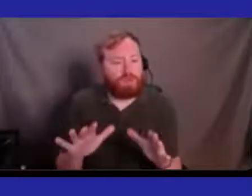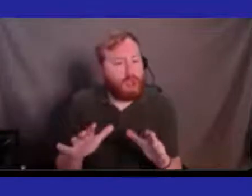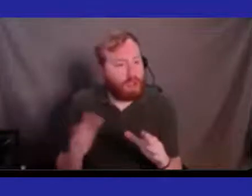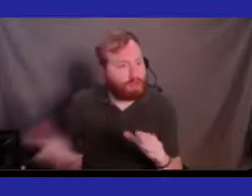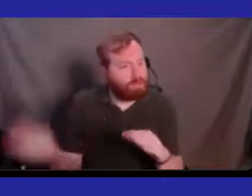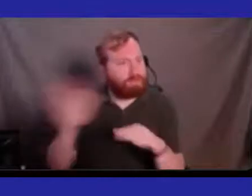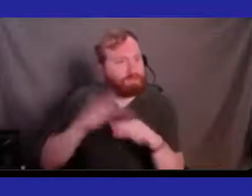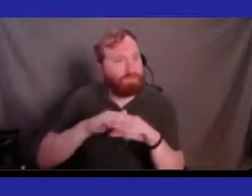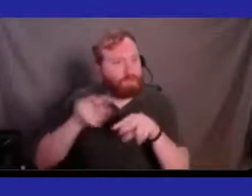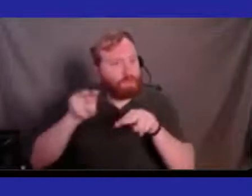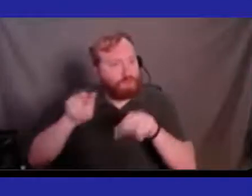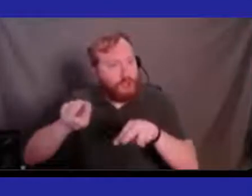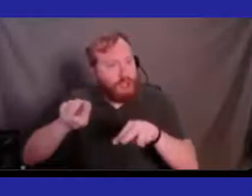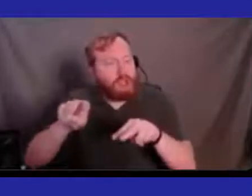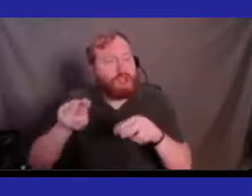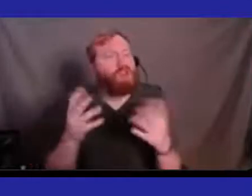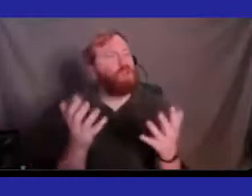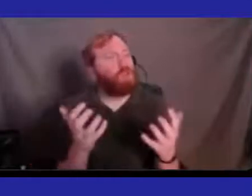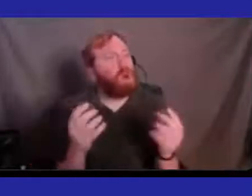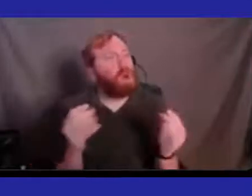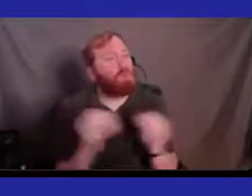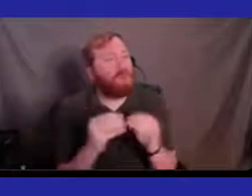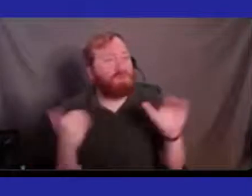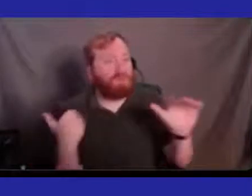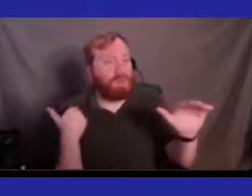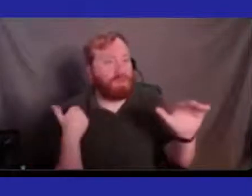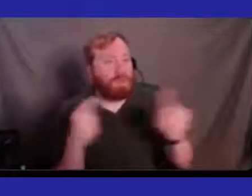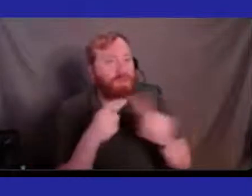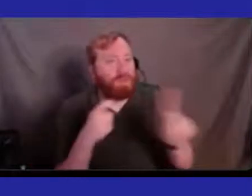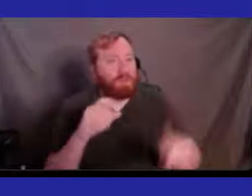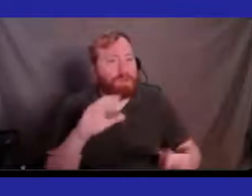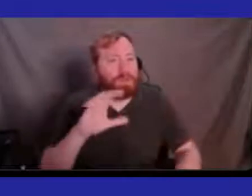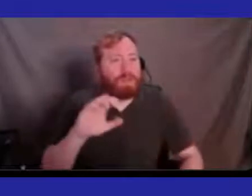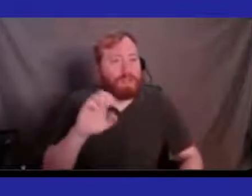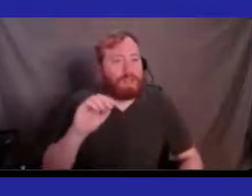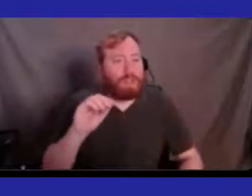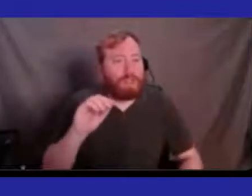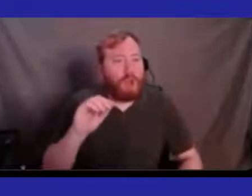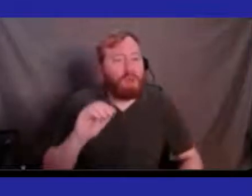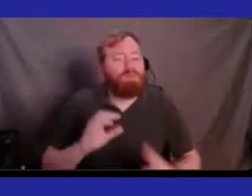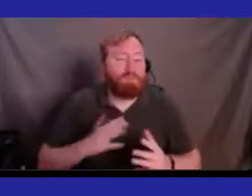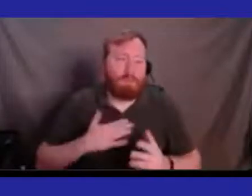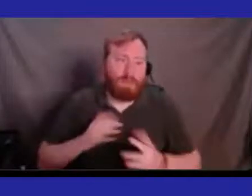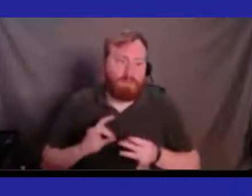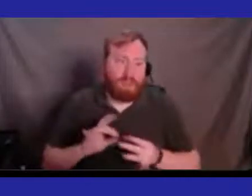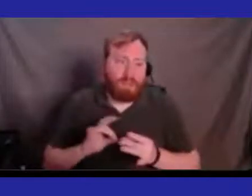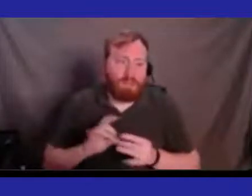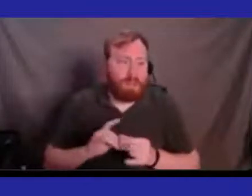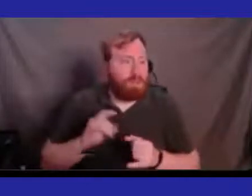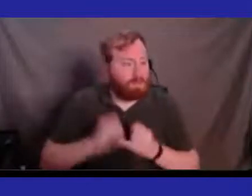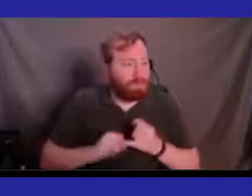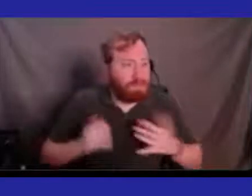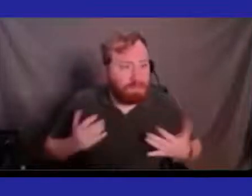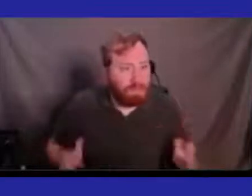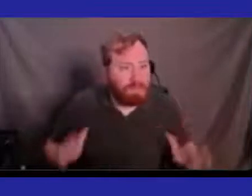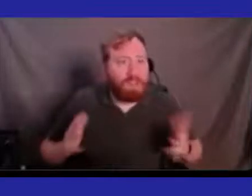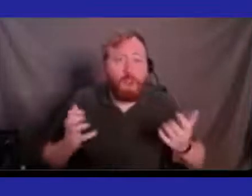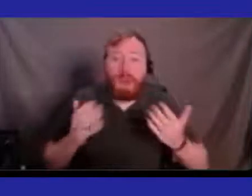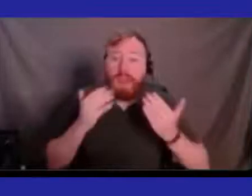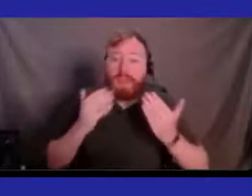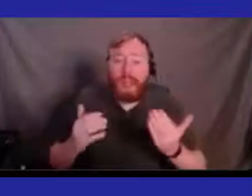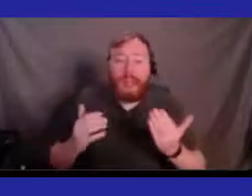accountability from the CEOs. And that's basically my statement. I do want to thank the CAB chairs that are